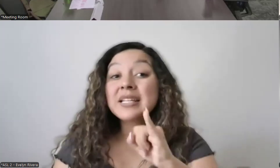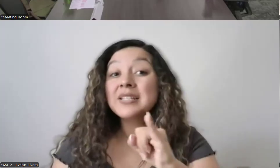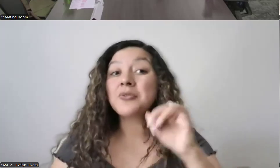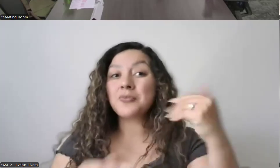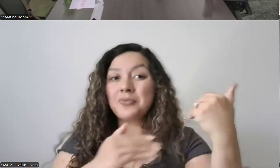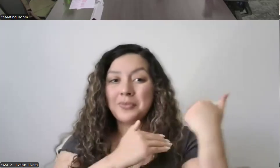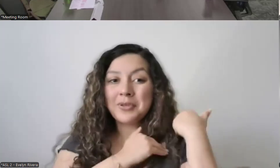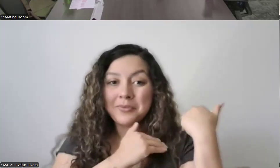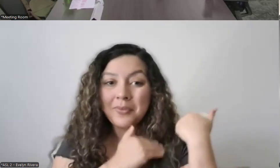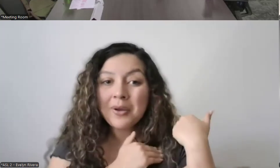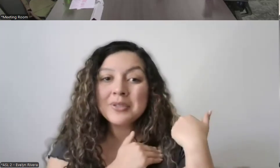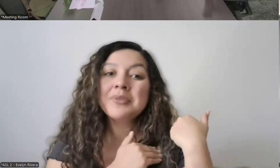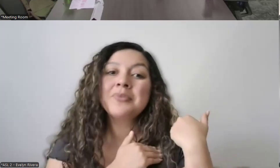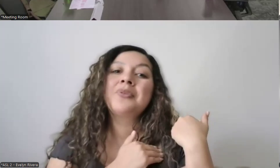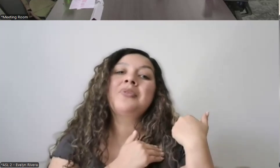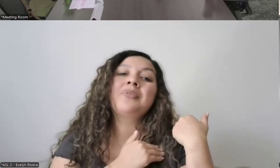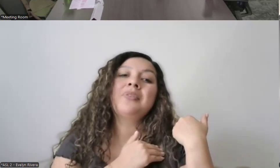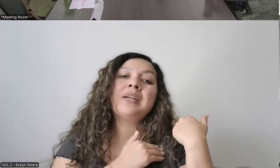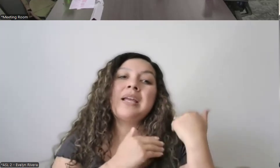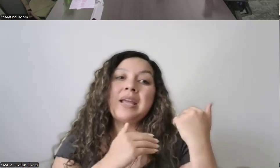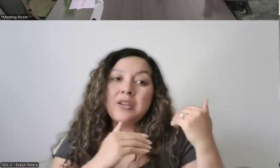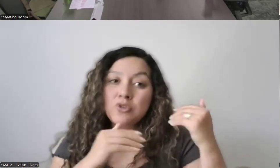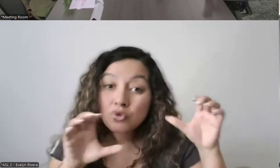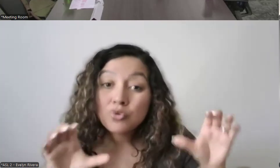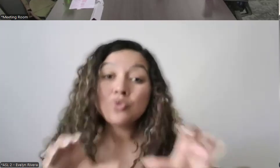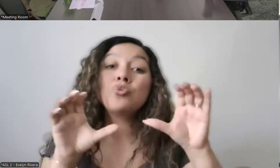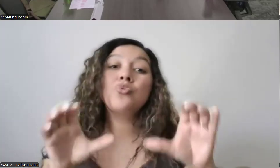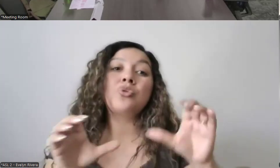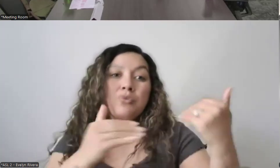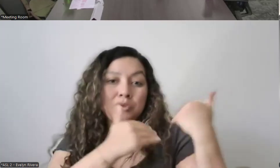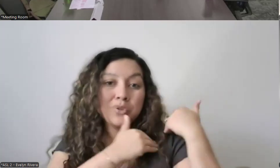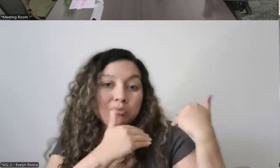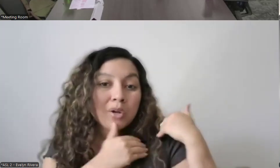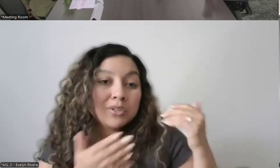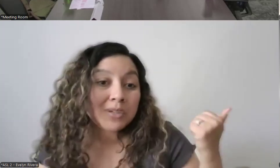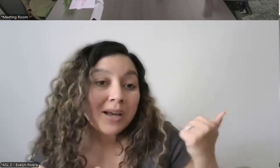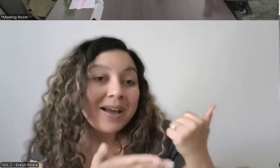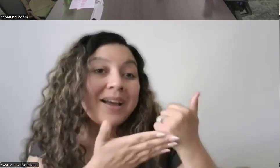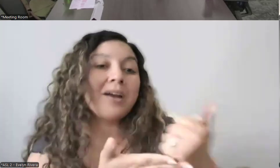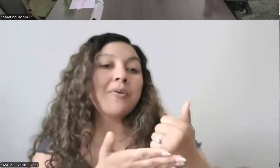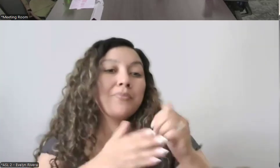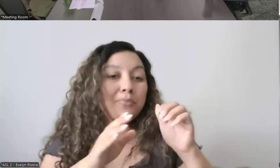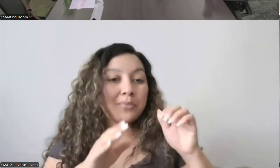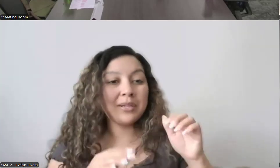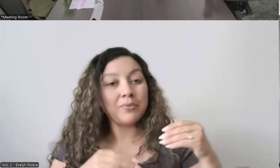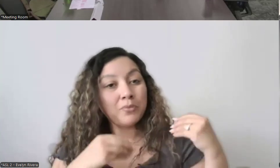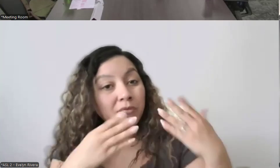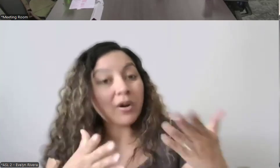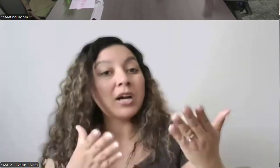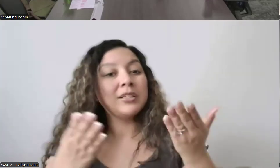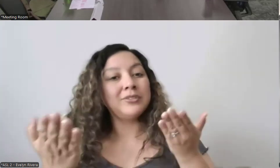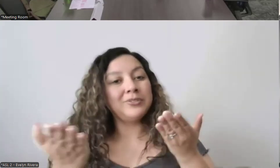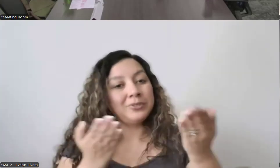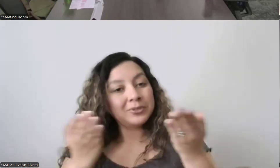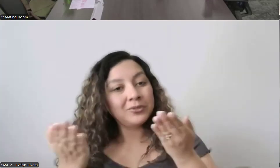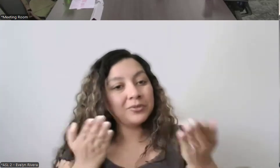and proactively responsible and keeps on pushing the service, knows who are the persons who